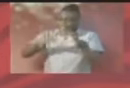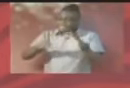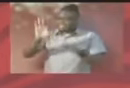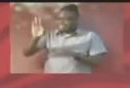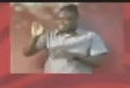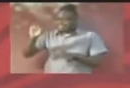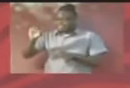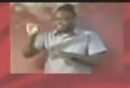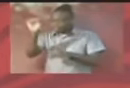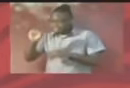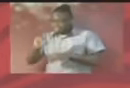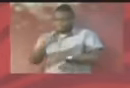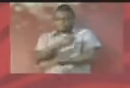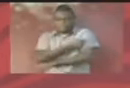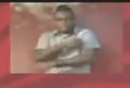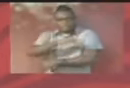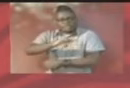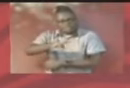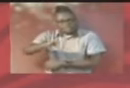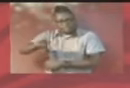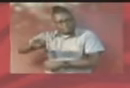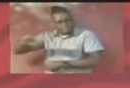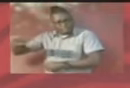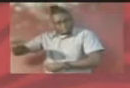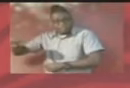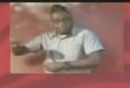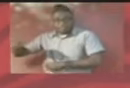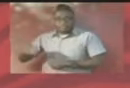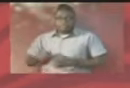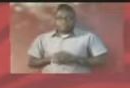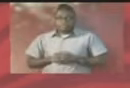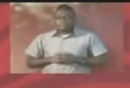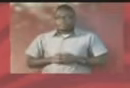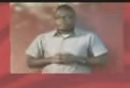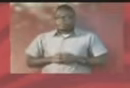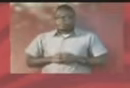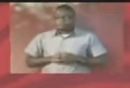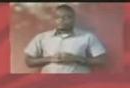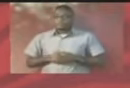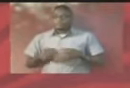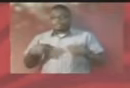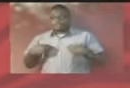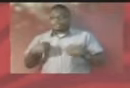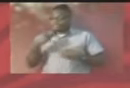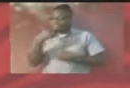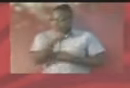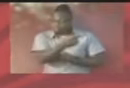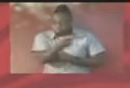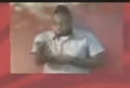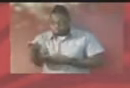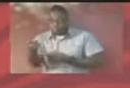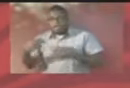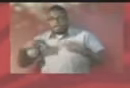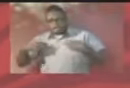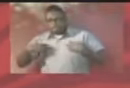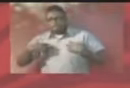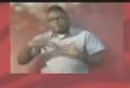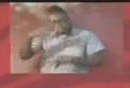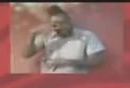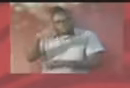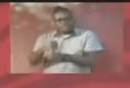status in our under 1 population. This alone tells us the confidence we have in vaccination.